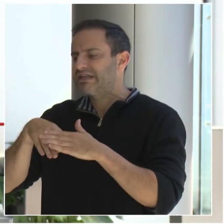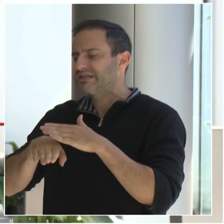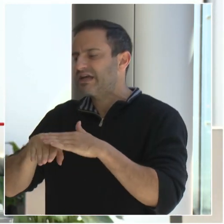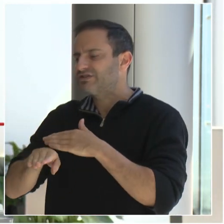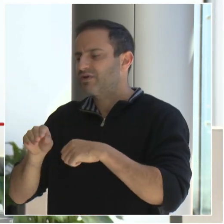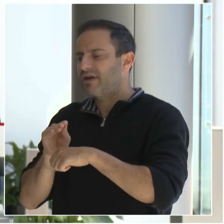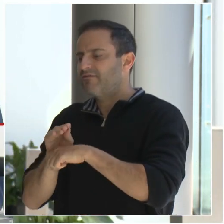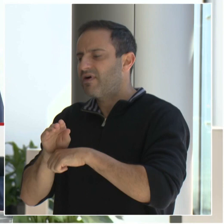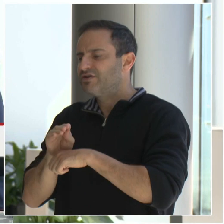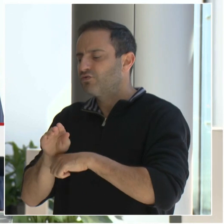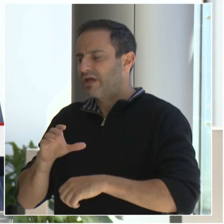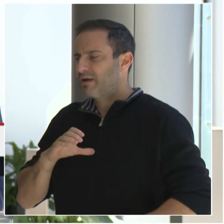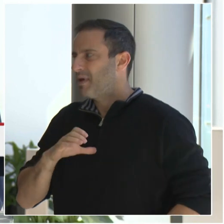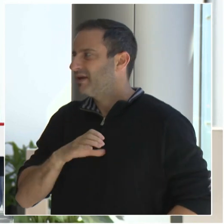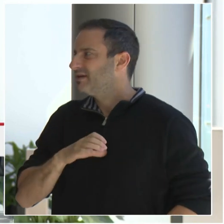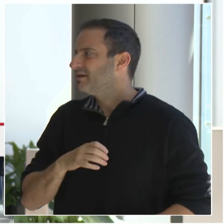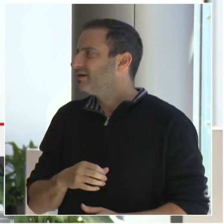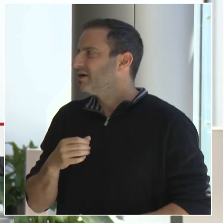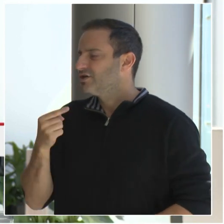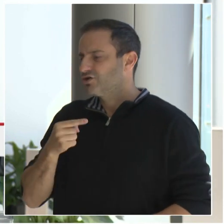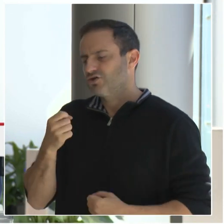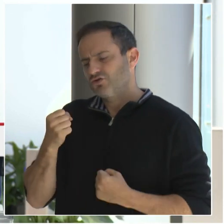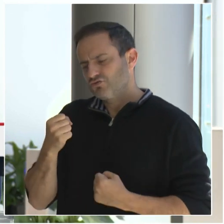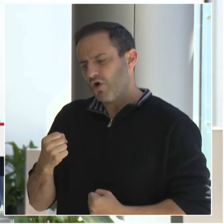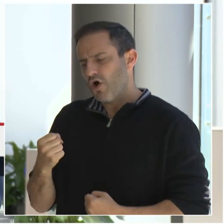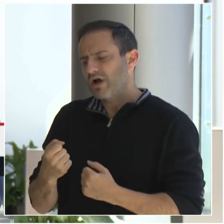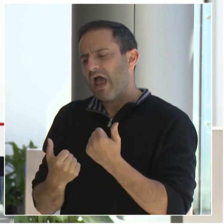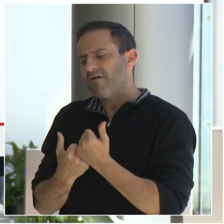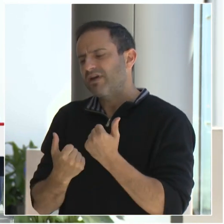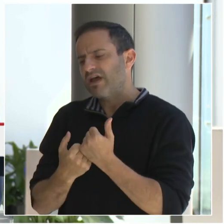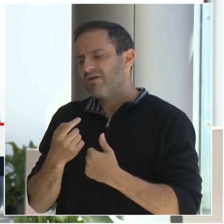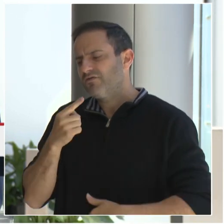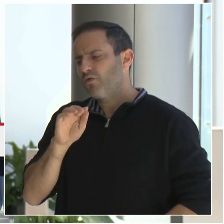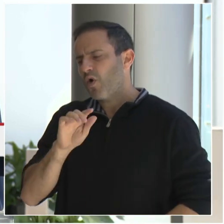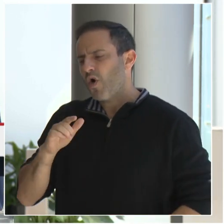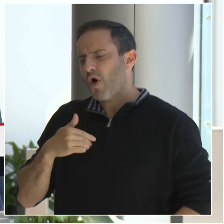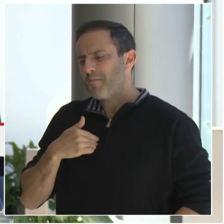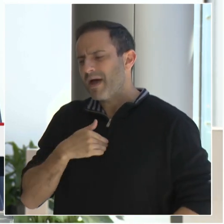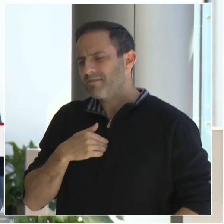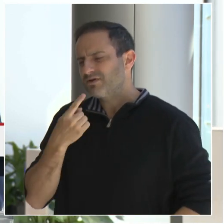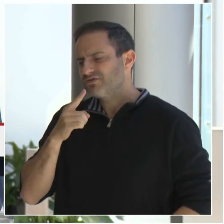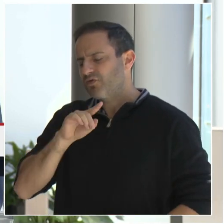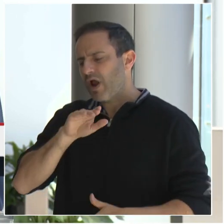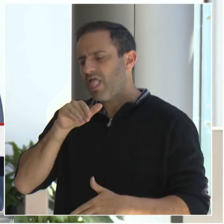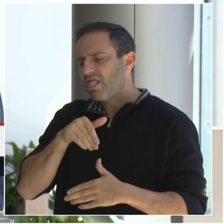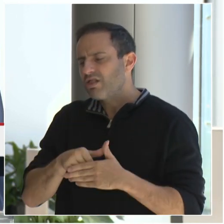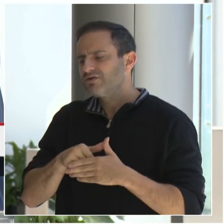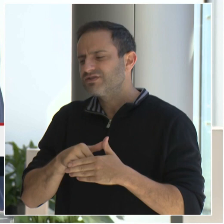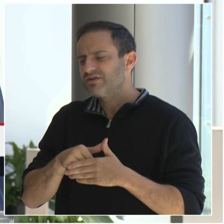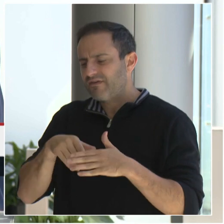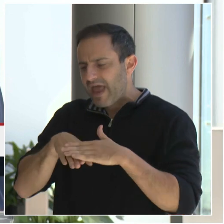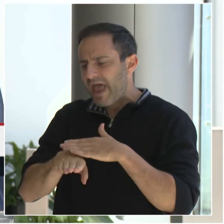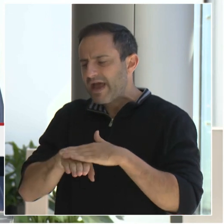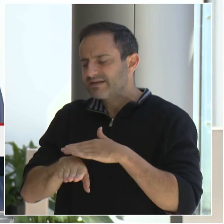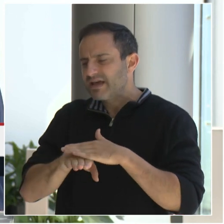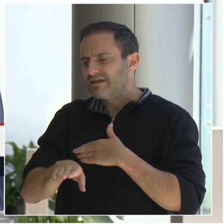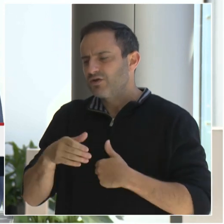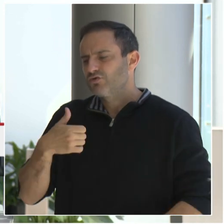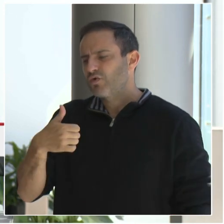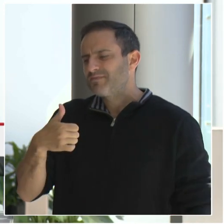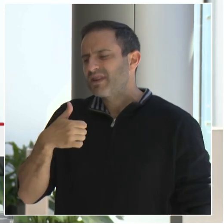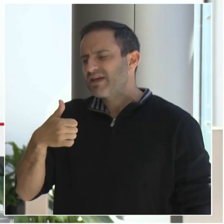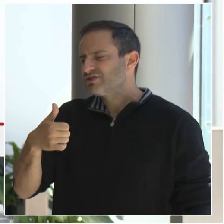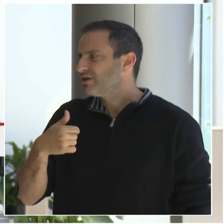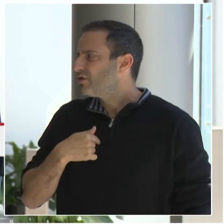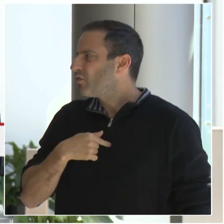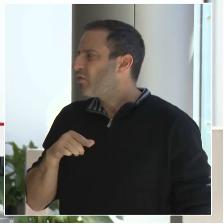Advisory Committee and a strong advocate for all members for inclusive access to transportation in our community. And we